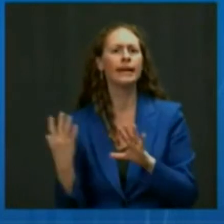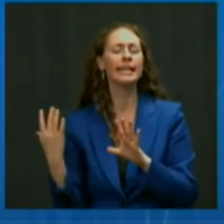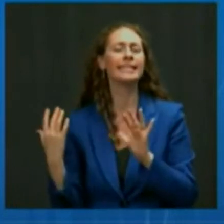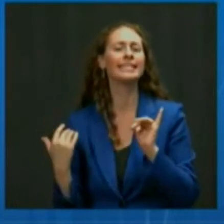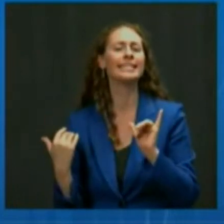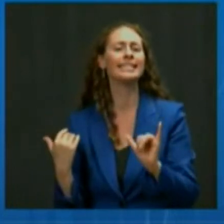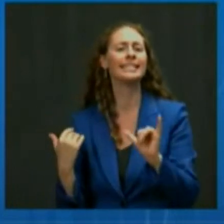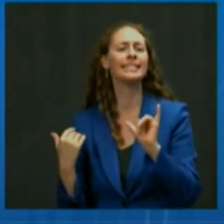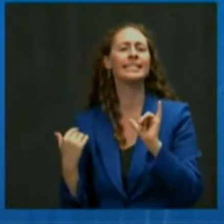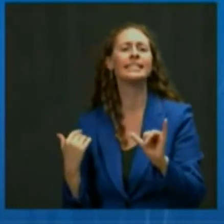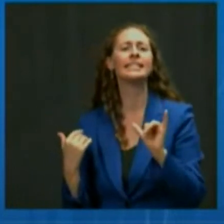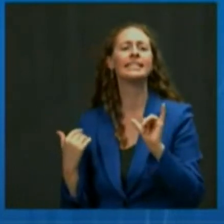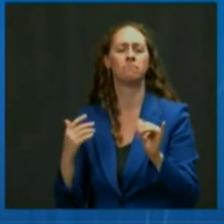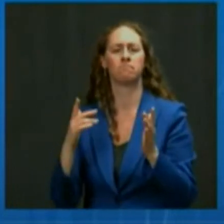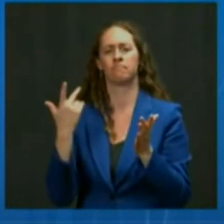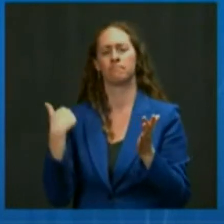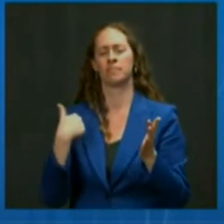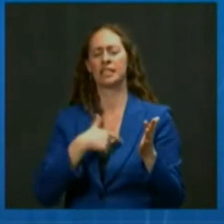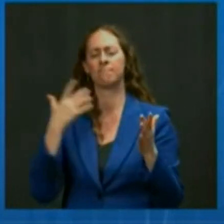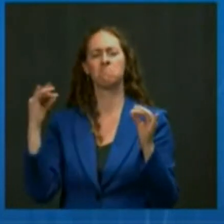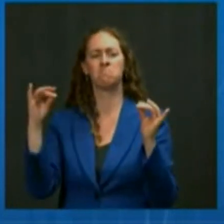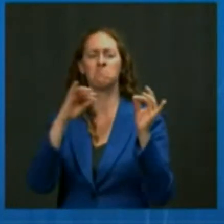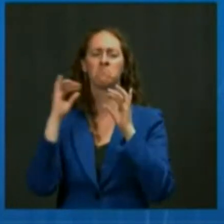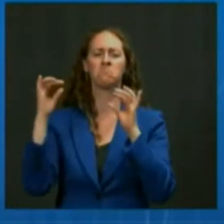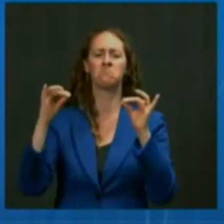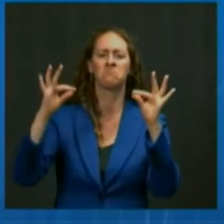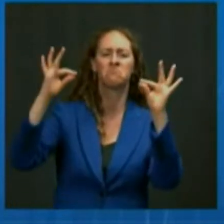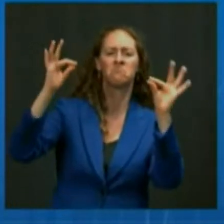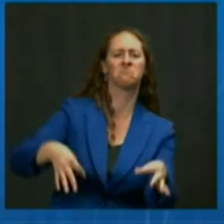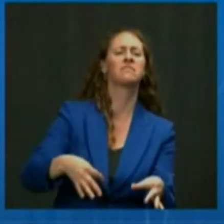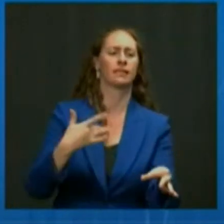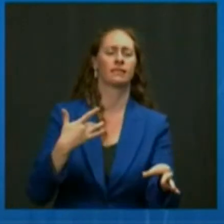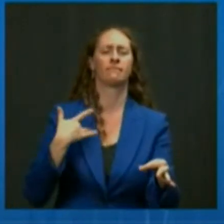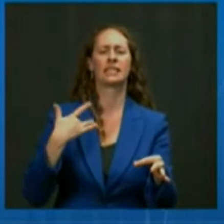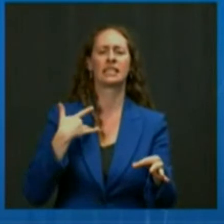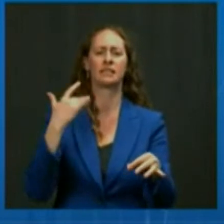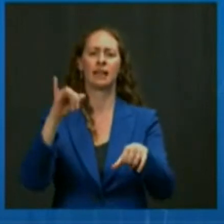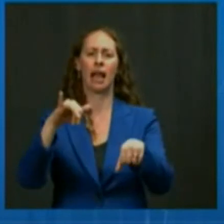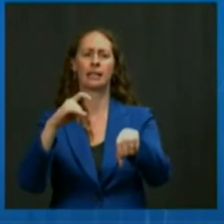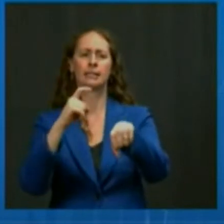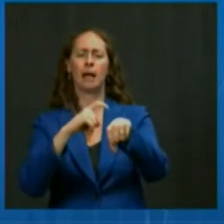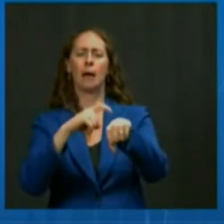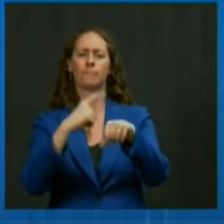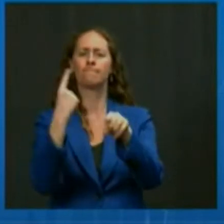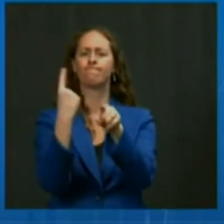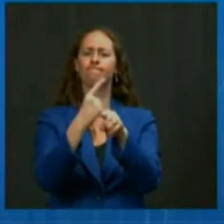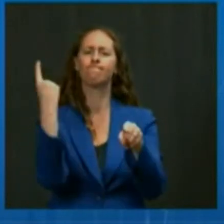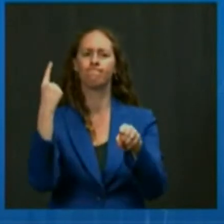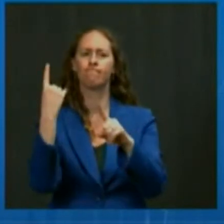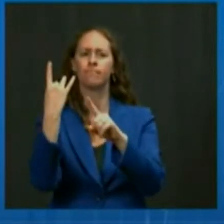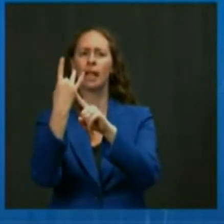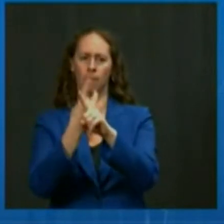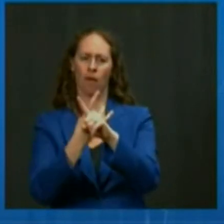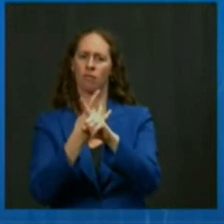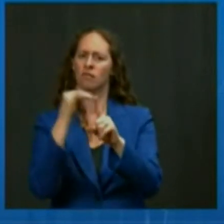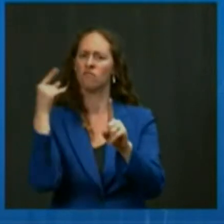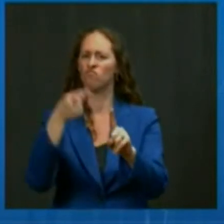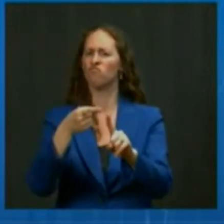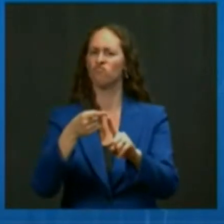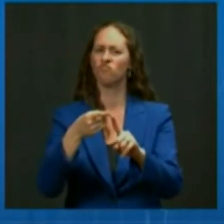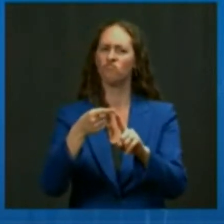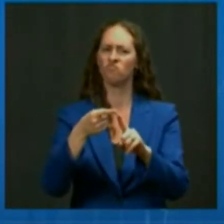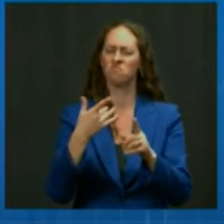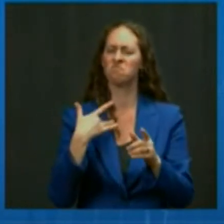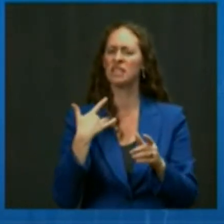judgment, Ouija, to see to make a determination of when that point may be. And that's how we came to the 8-month mark. I want to be clear, though,